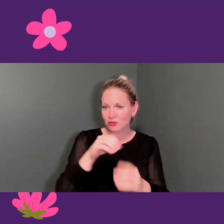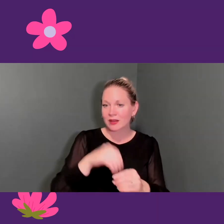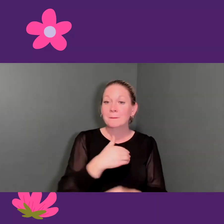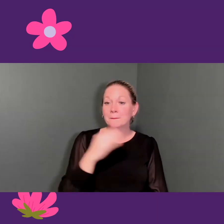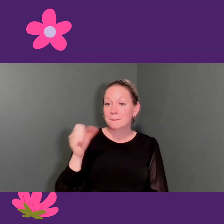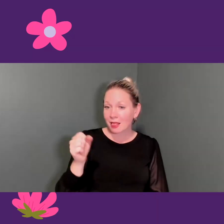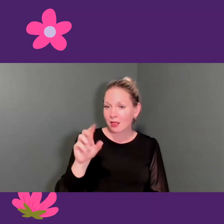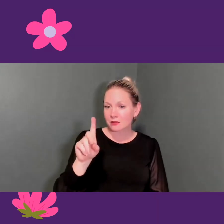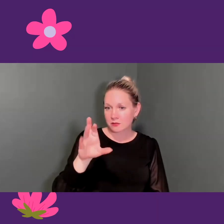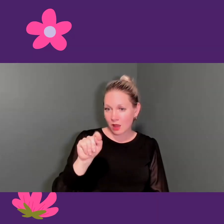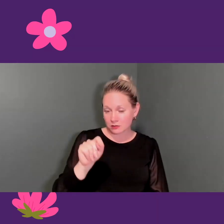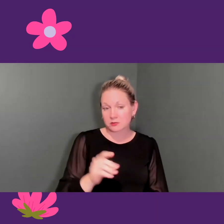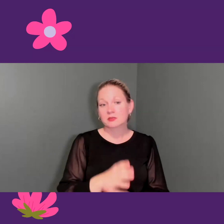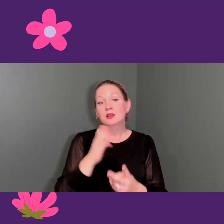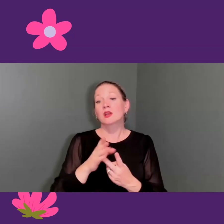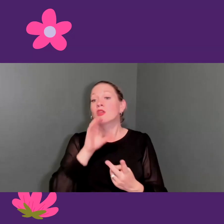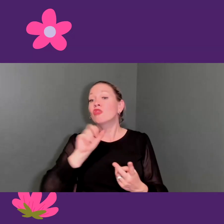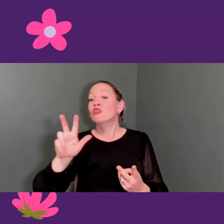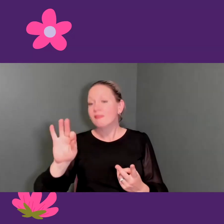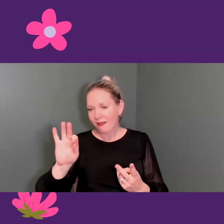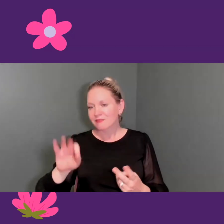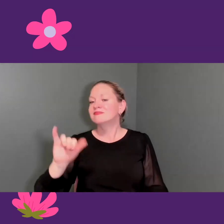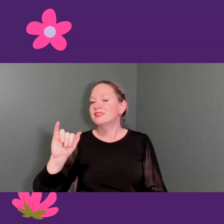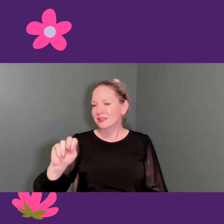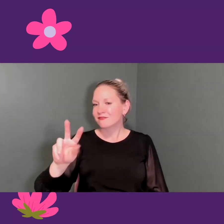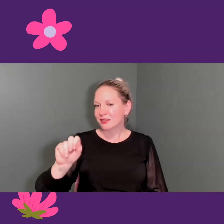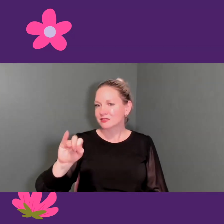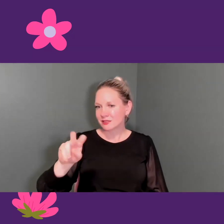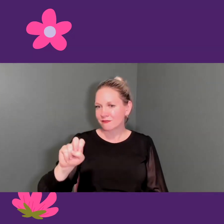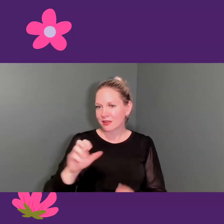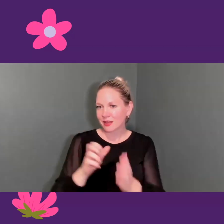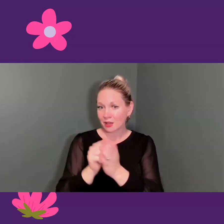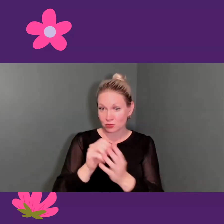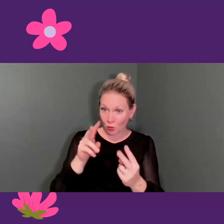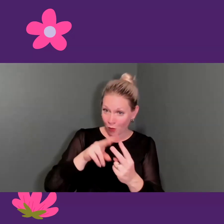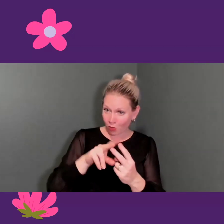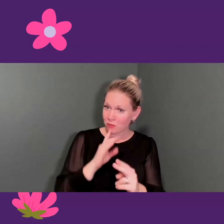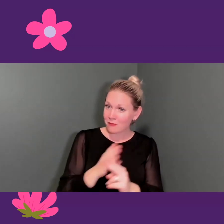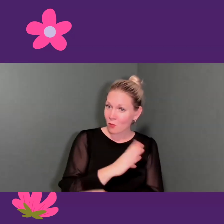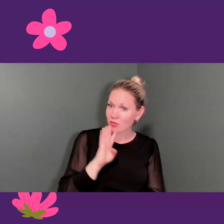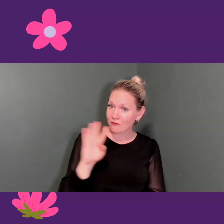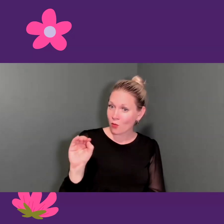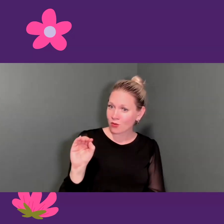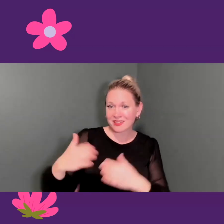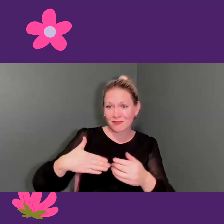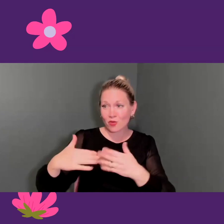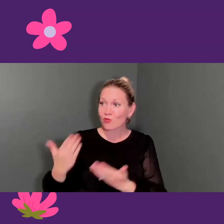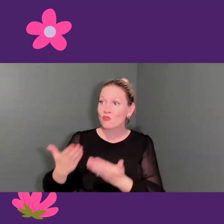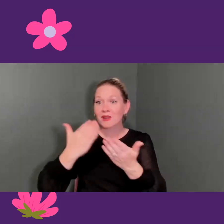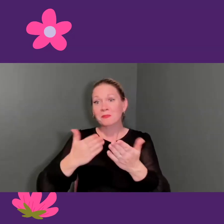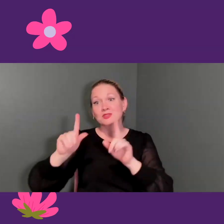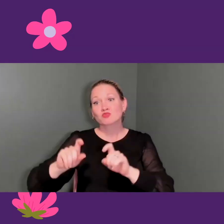diagnosed with invasive cancer. So both diagnoses came before the age of 40, which is the recommended age to begin regular